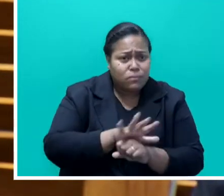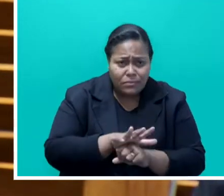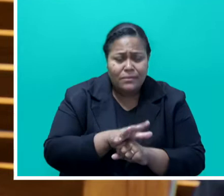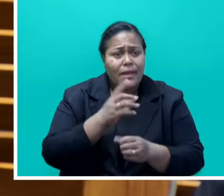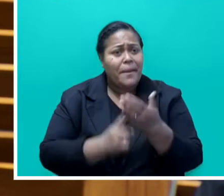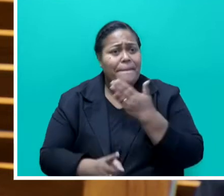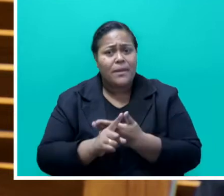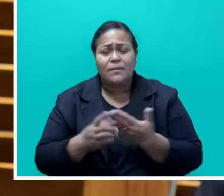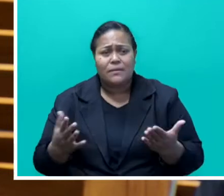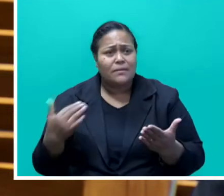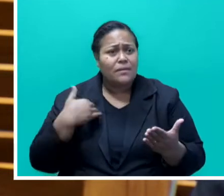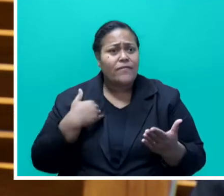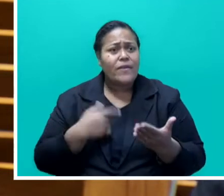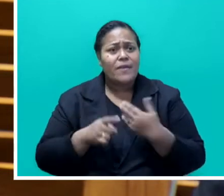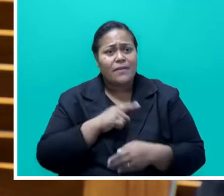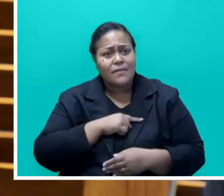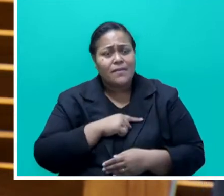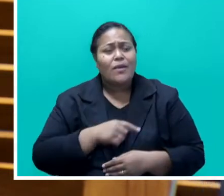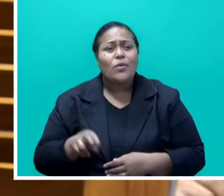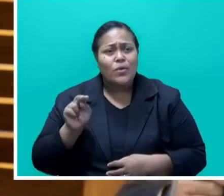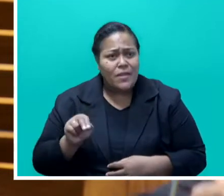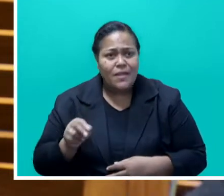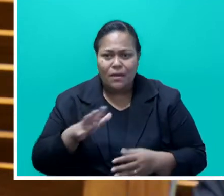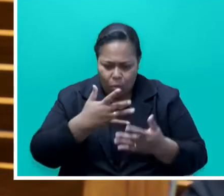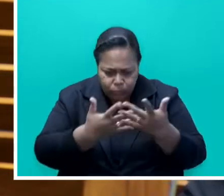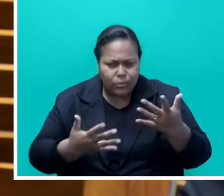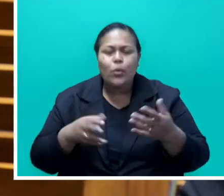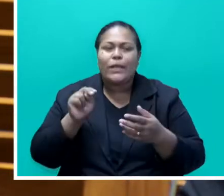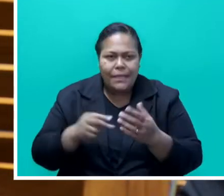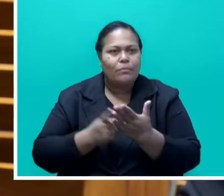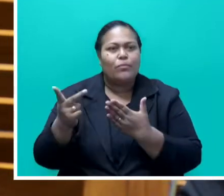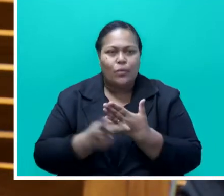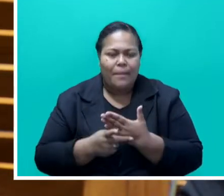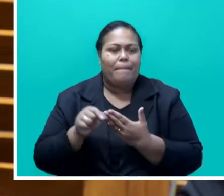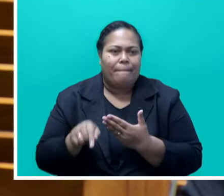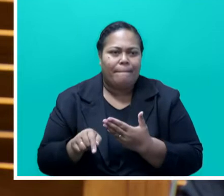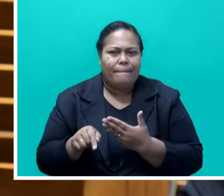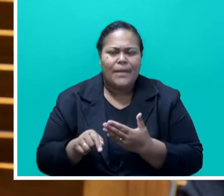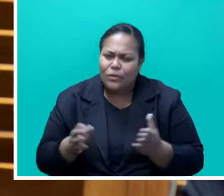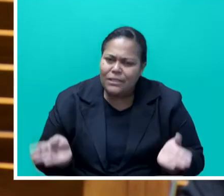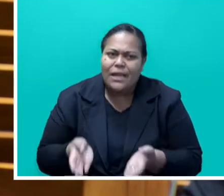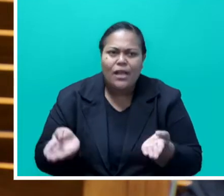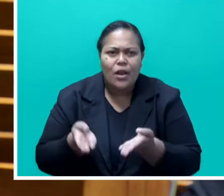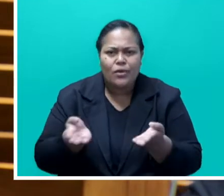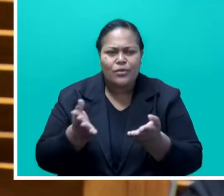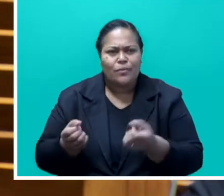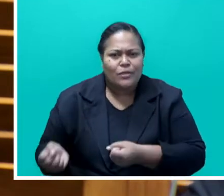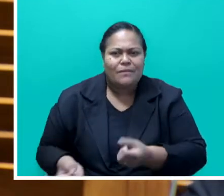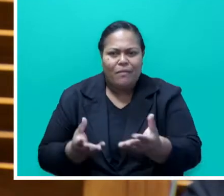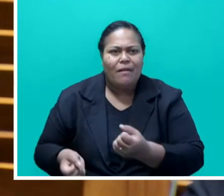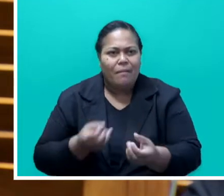pro-growth and support policies that create positive impacts across the supply chain to create some wealth and jobs and economic